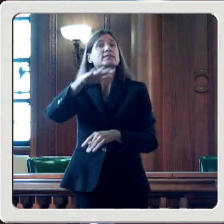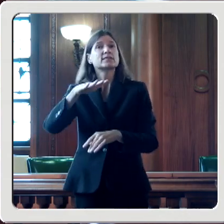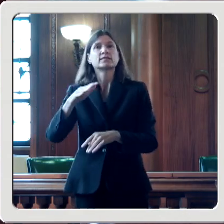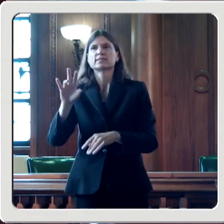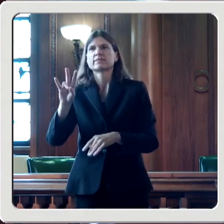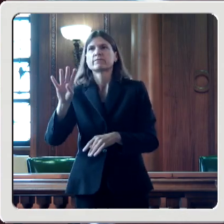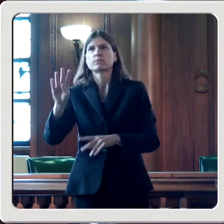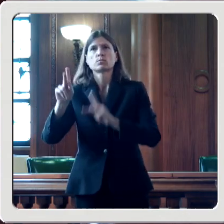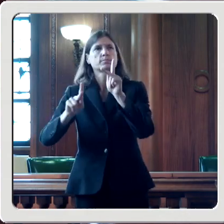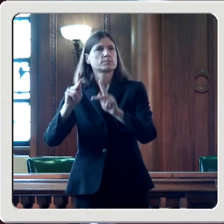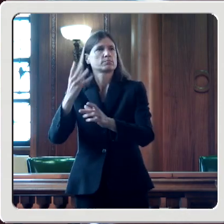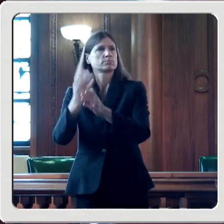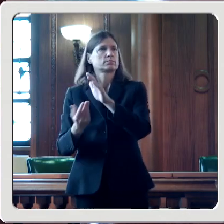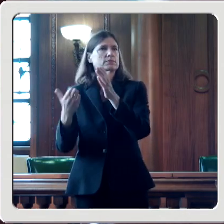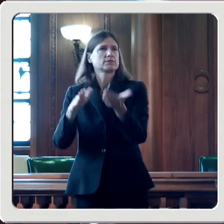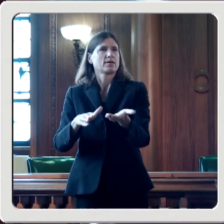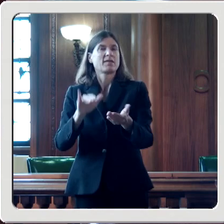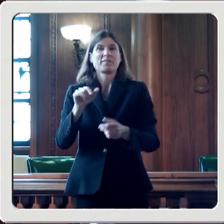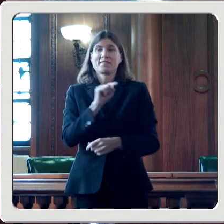is